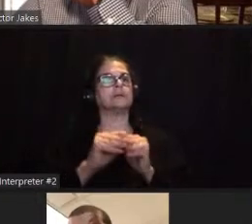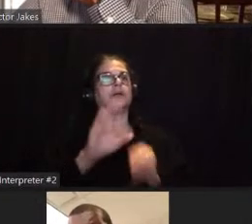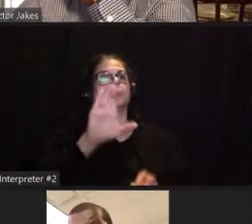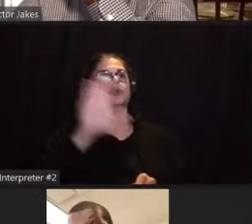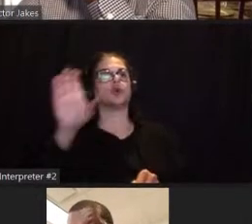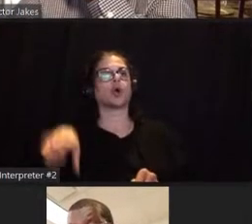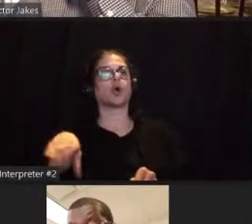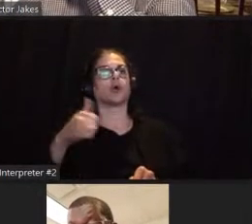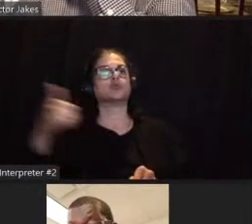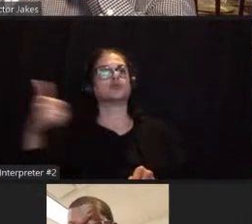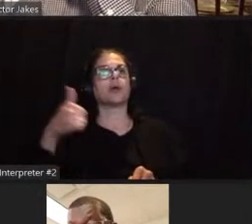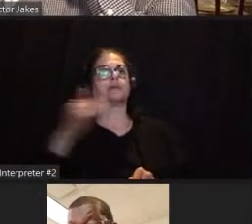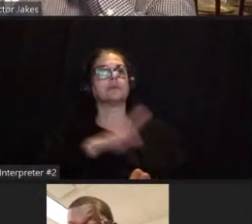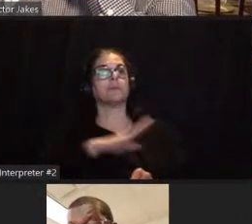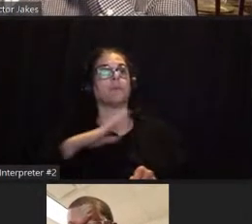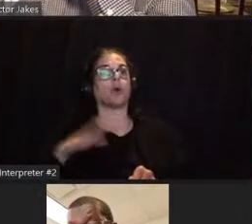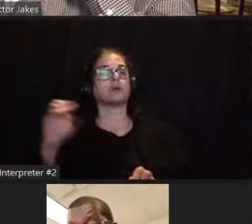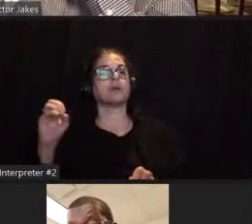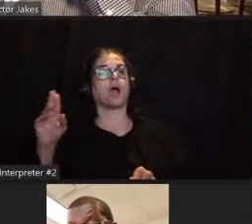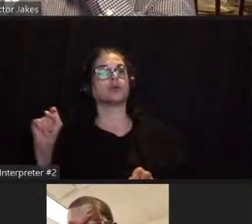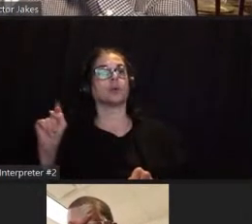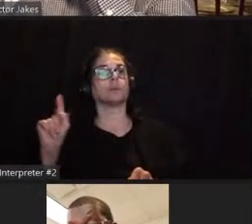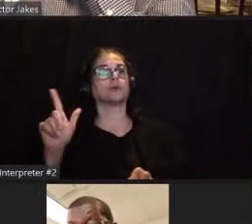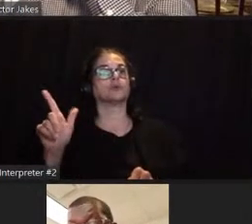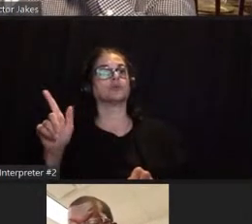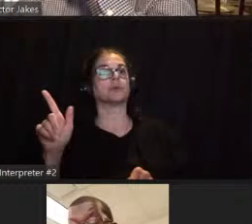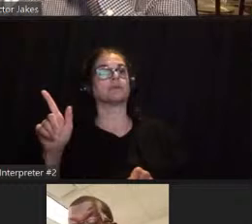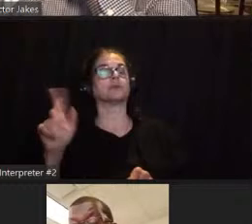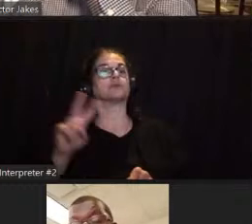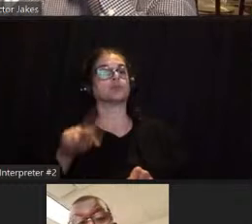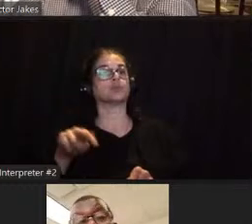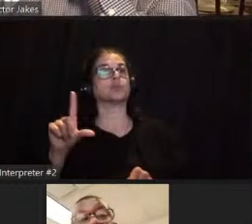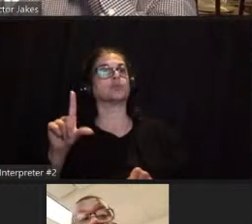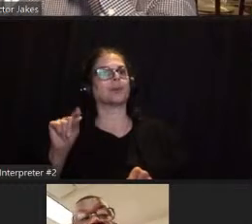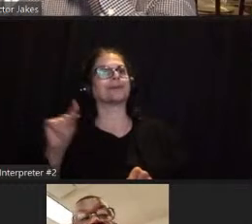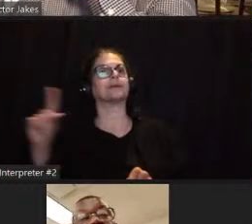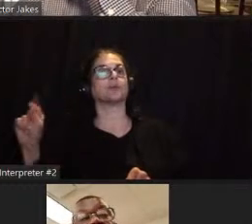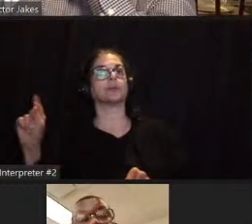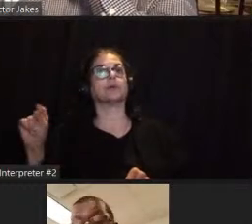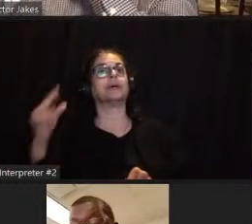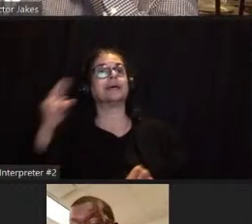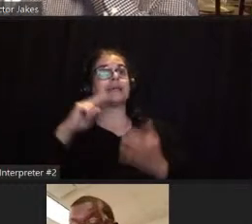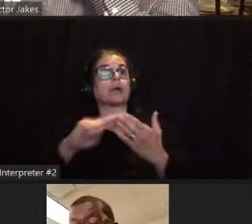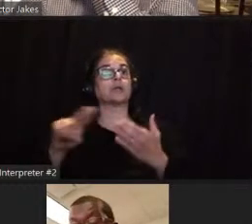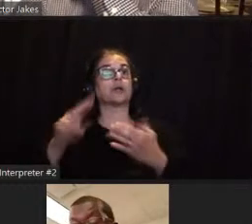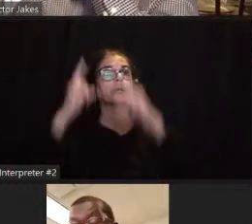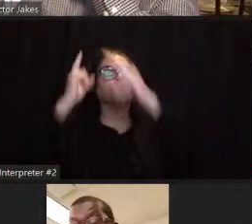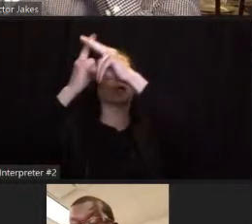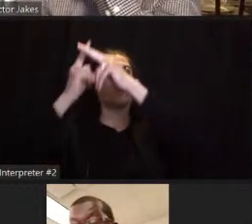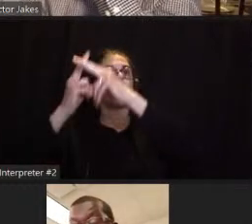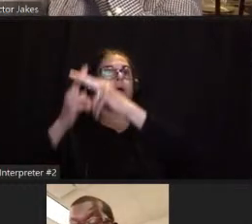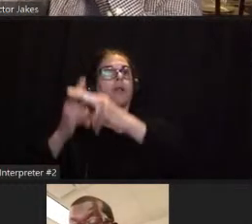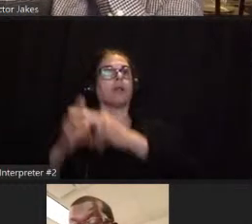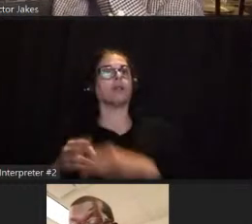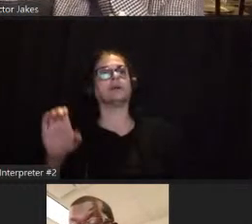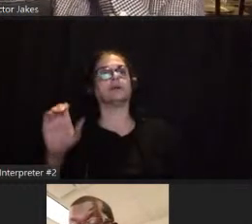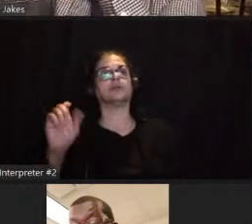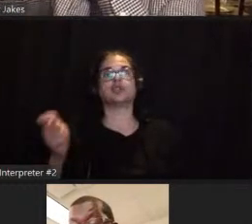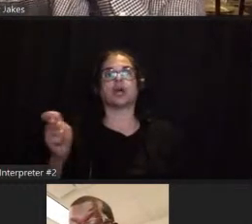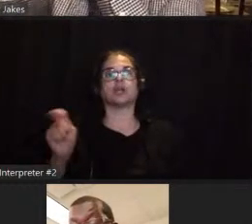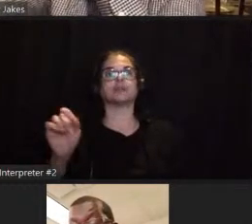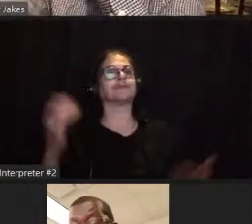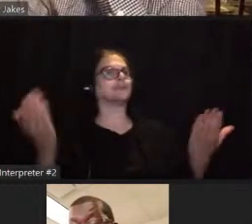for October 21st, 2020. Would the secretary call the roll, please? Yes, Judge Chevrolet.